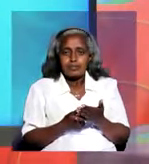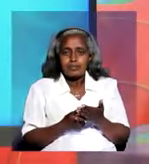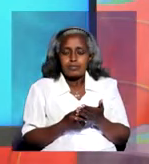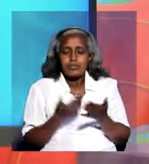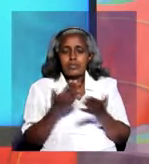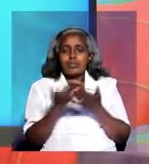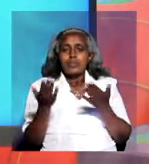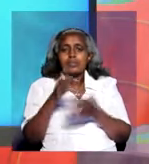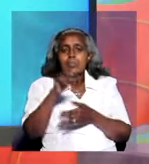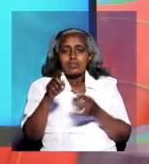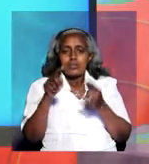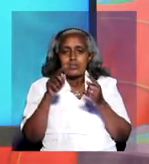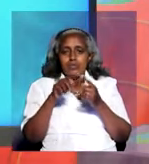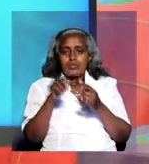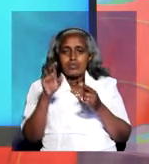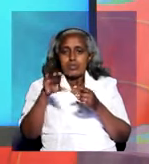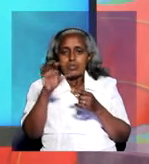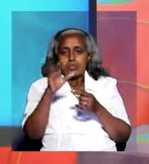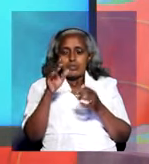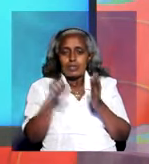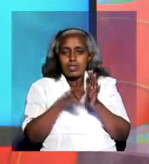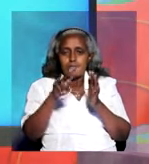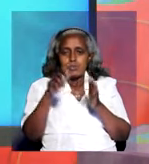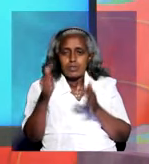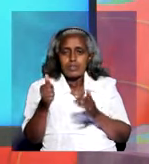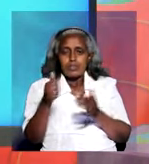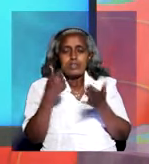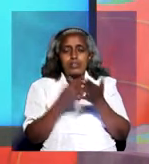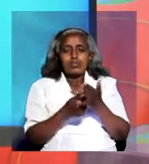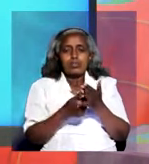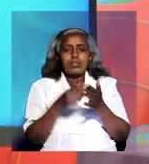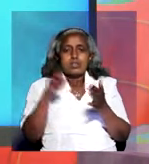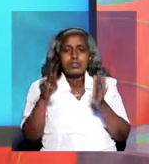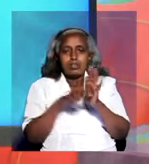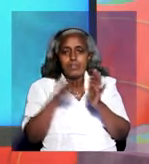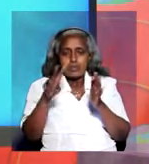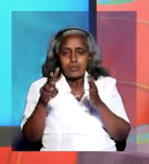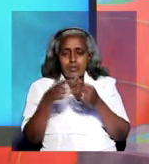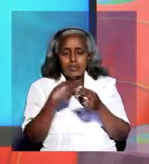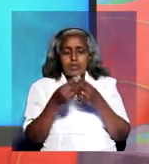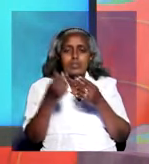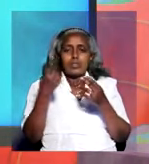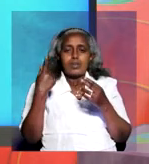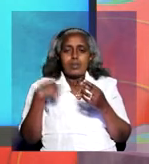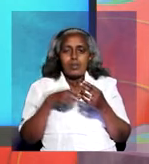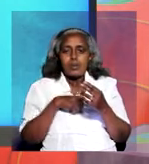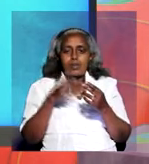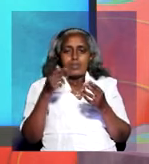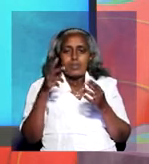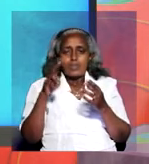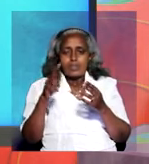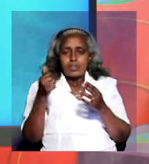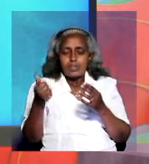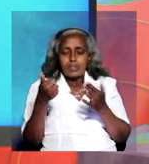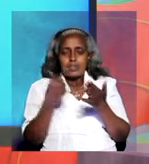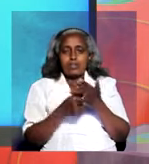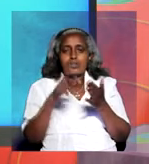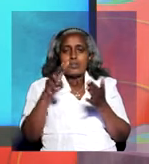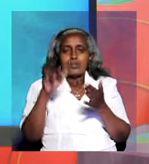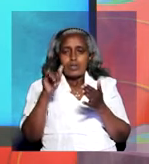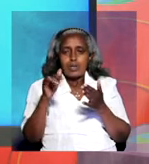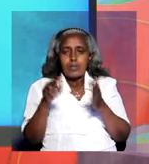we are asked to find minus 2a, so this equals to negative 2 times our vector a is, it is 2i minus